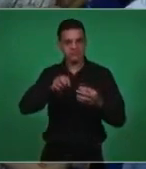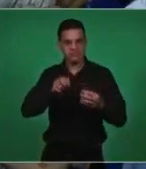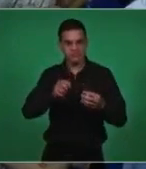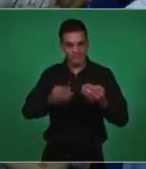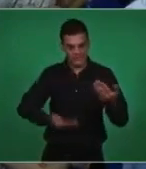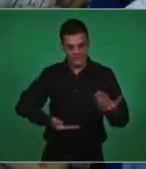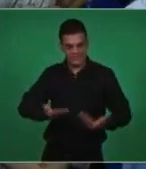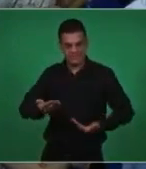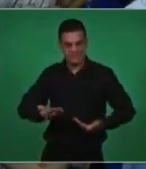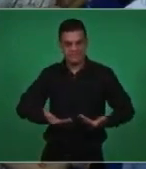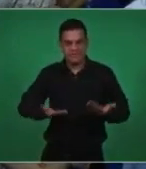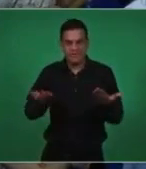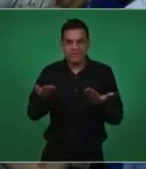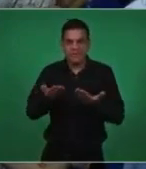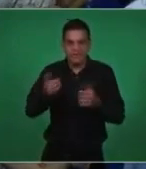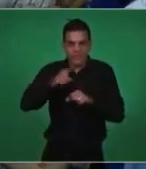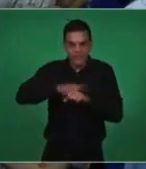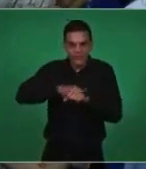my servants,